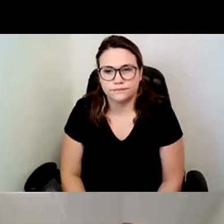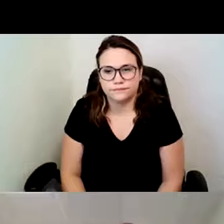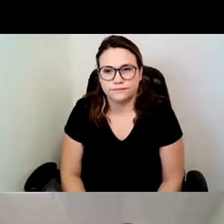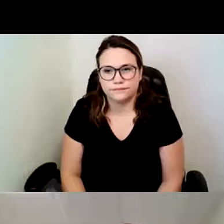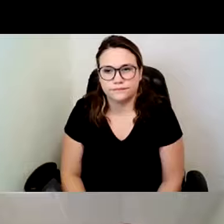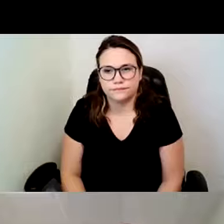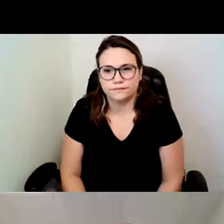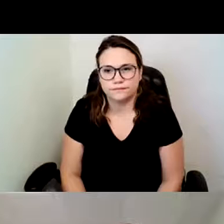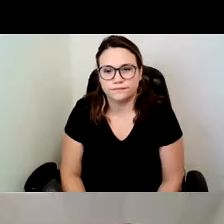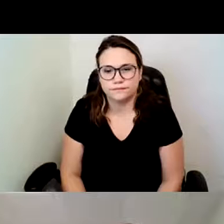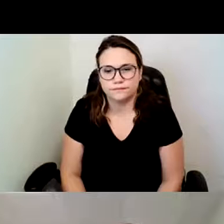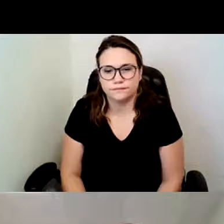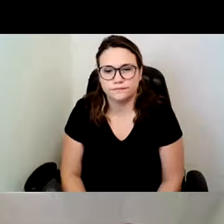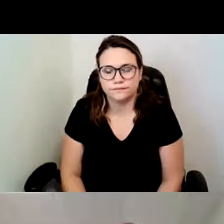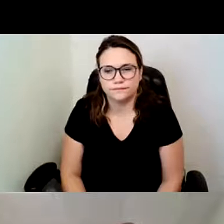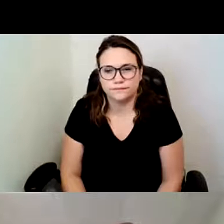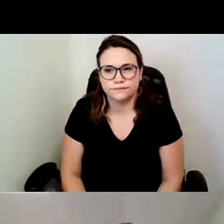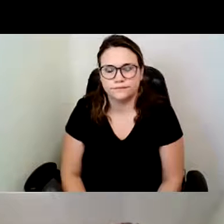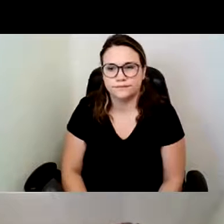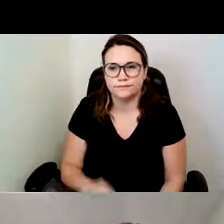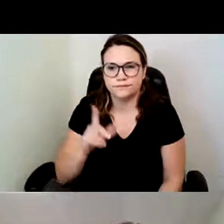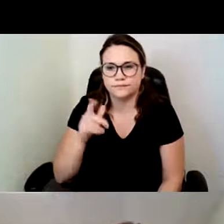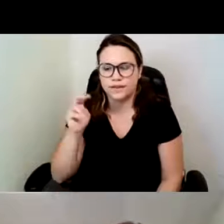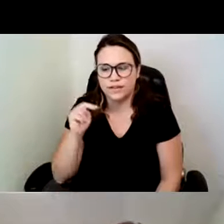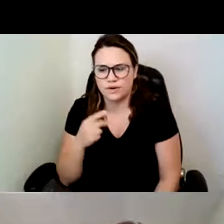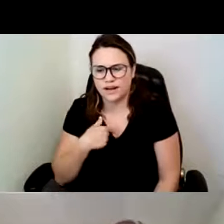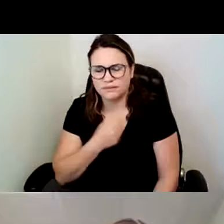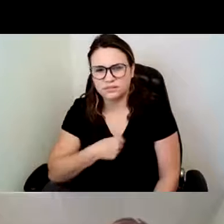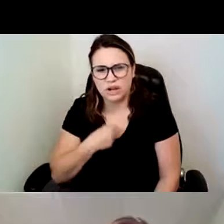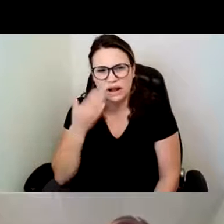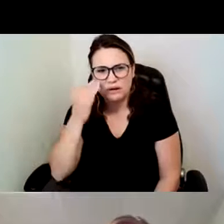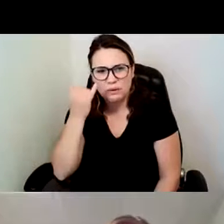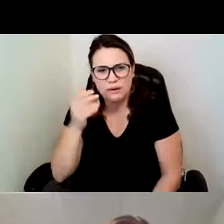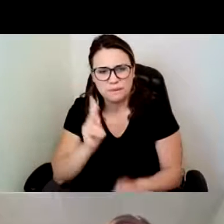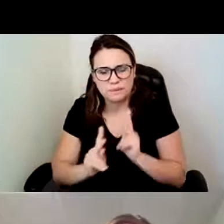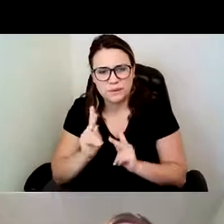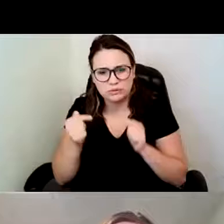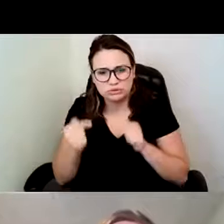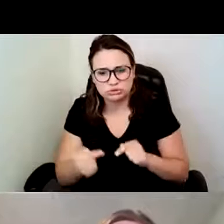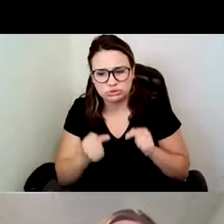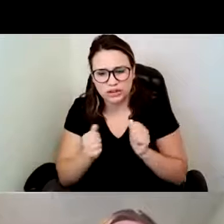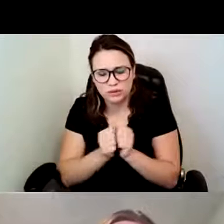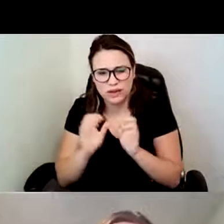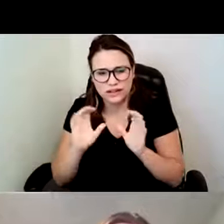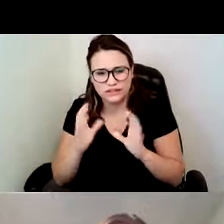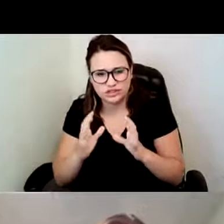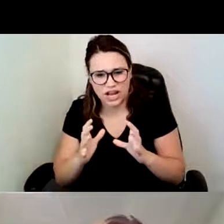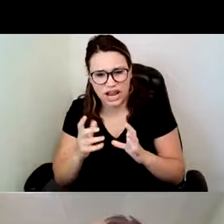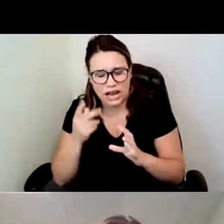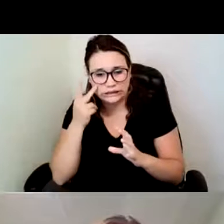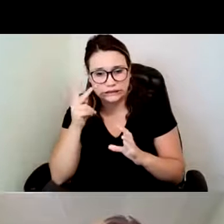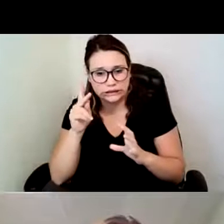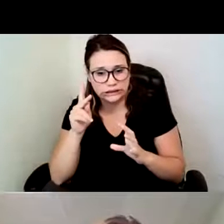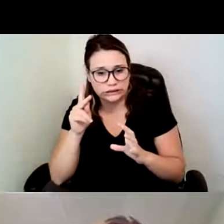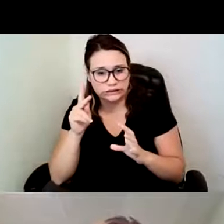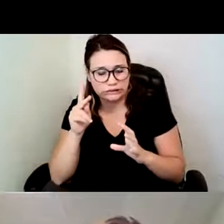Okay. Sorry, Meg, I'm not sure That's if okay. maybe people are struggling with the chat. On my end, I can see that the chat is set to be